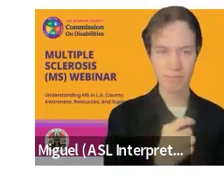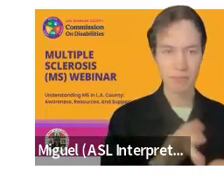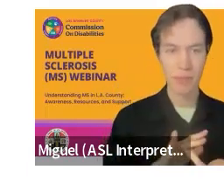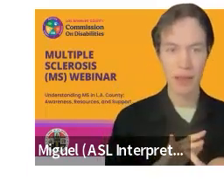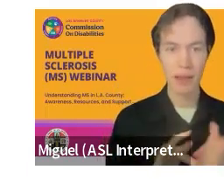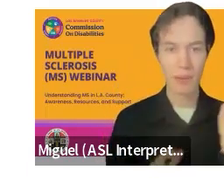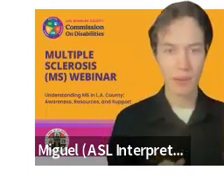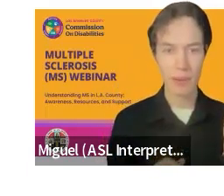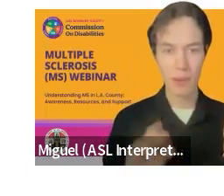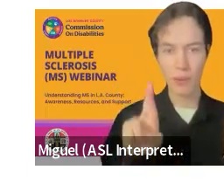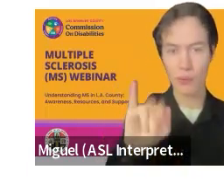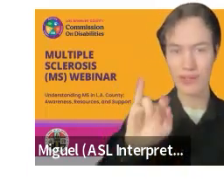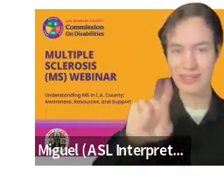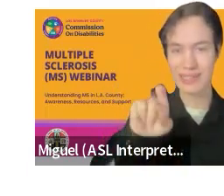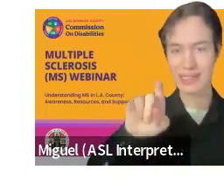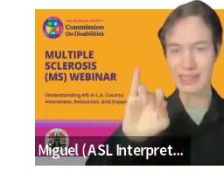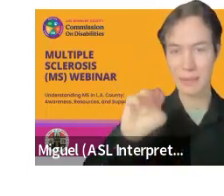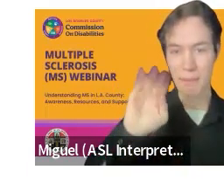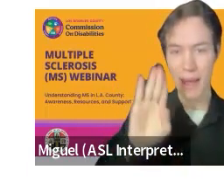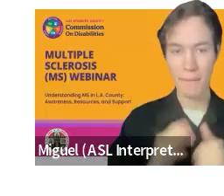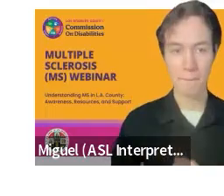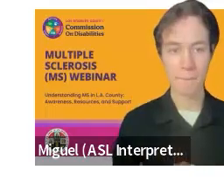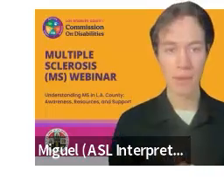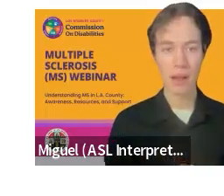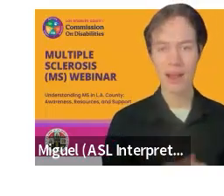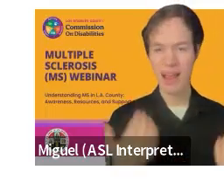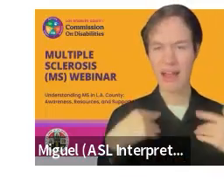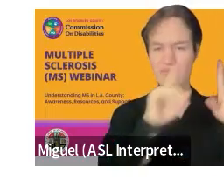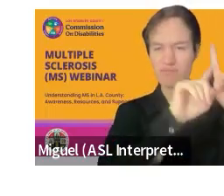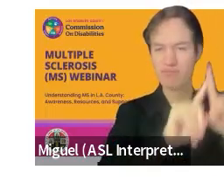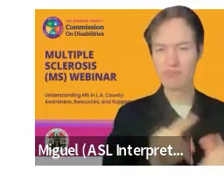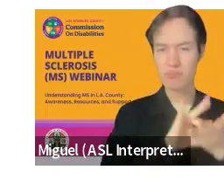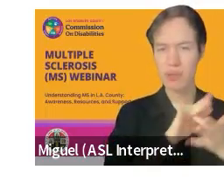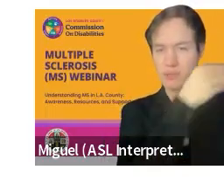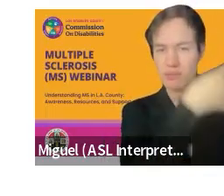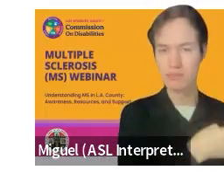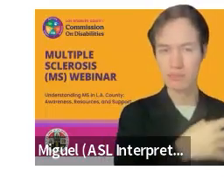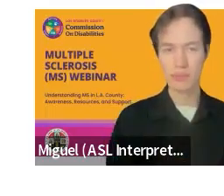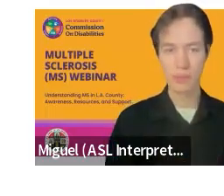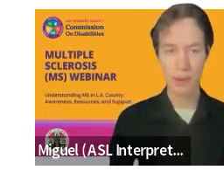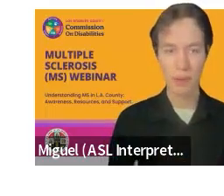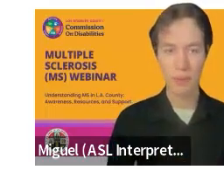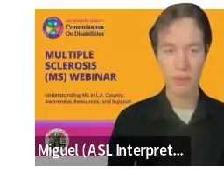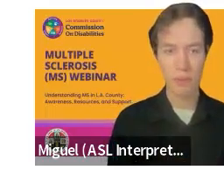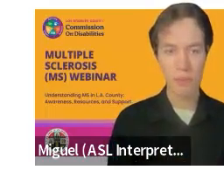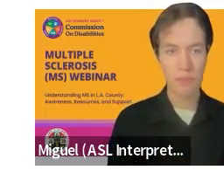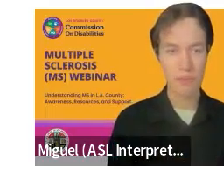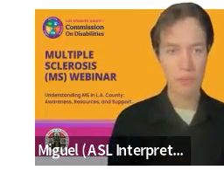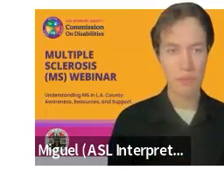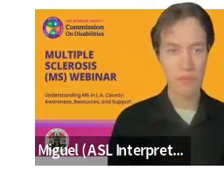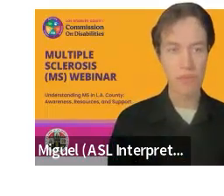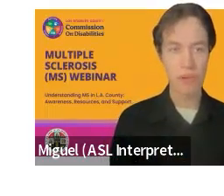this belongs to a class of medications called B-cell depleting medications. The other options that we have in this class